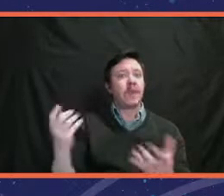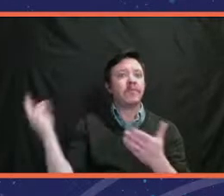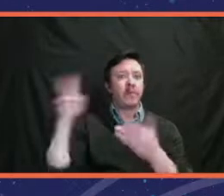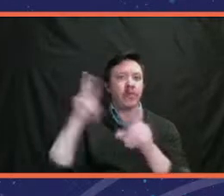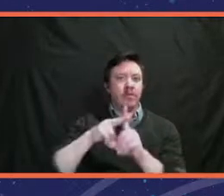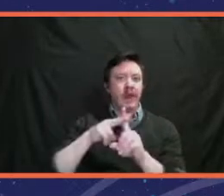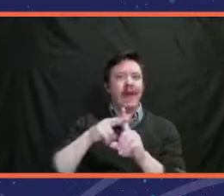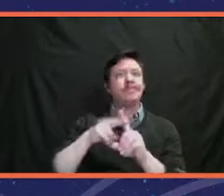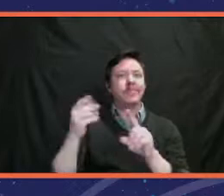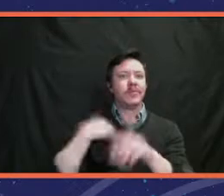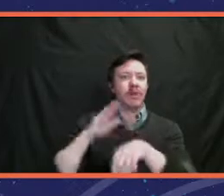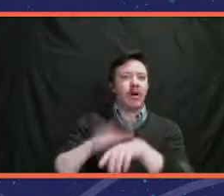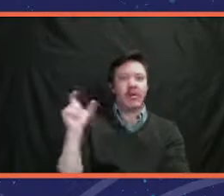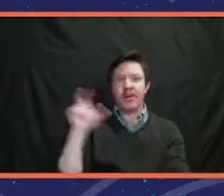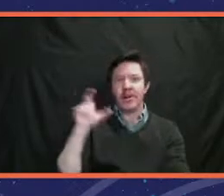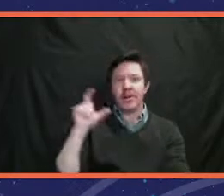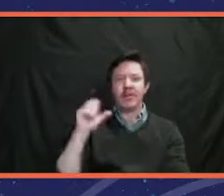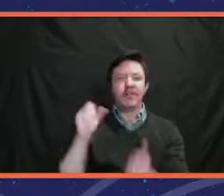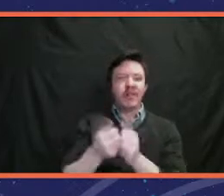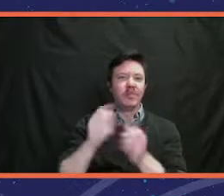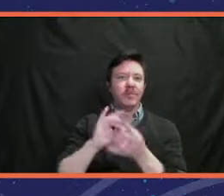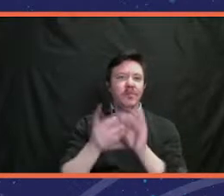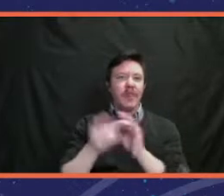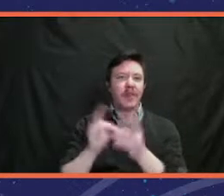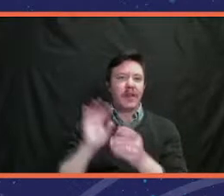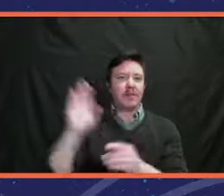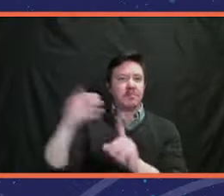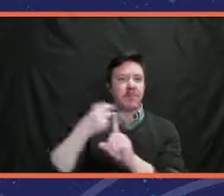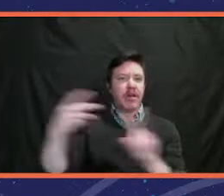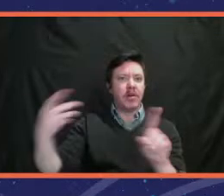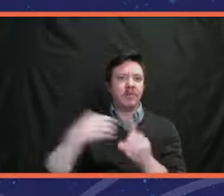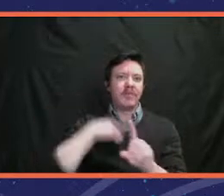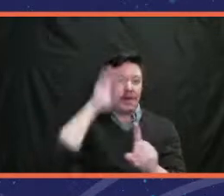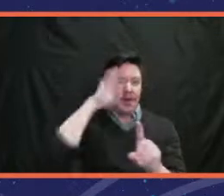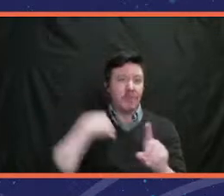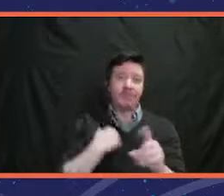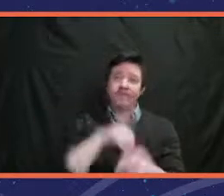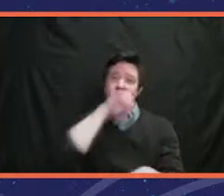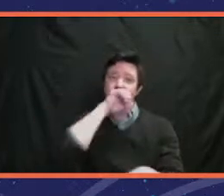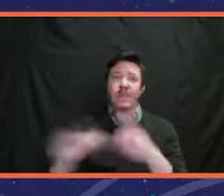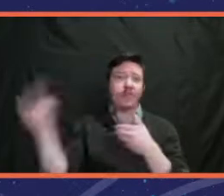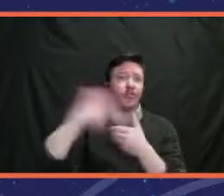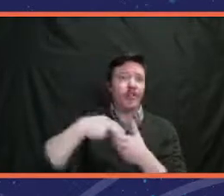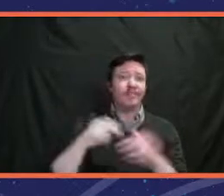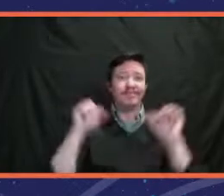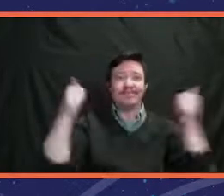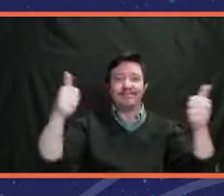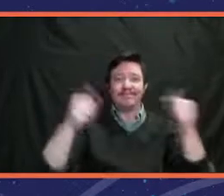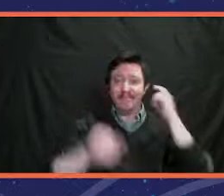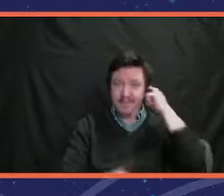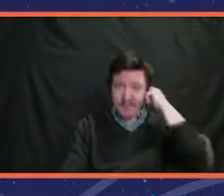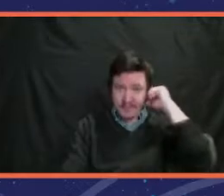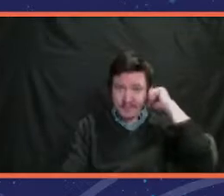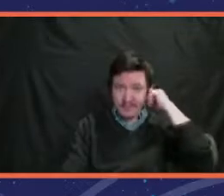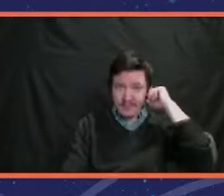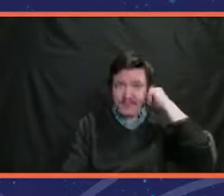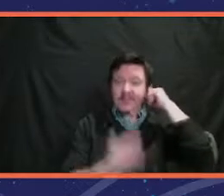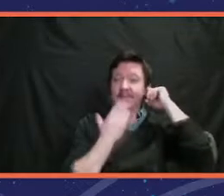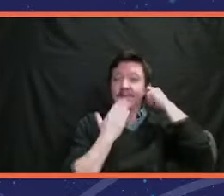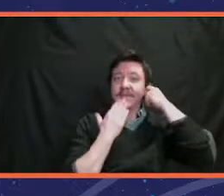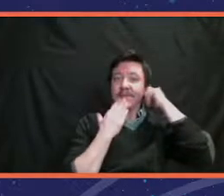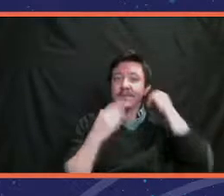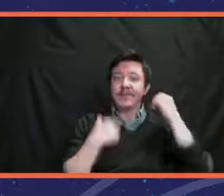a link in our bio. And I know there are a lot of culture shifters in this crowd, so we'd love to be able to shout y'all out. But yeah, thank you everyone for being here and hope you